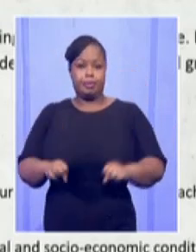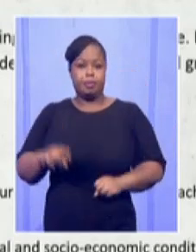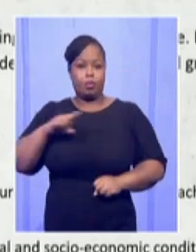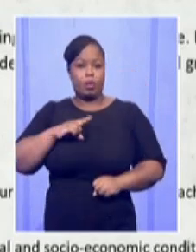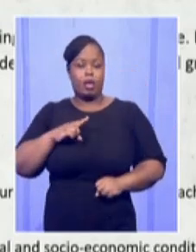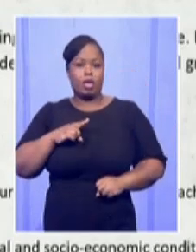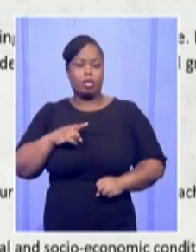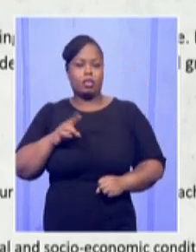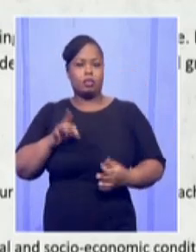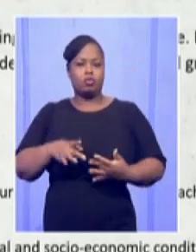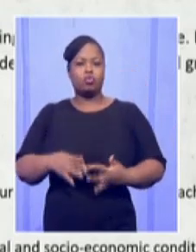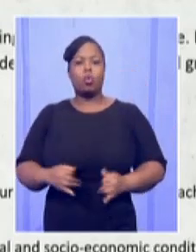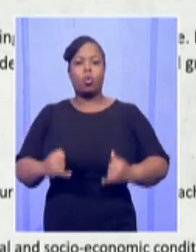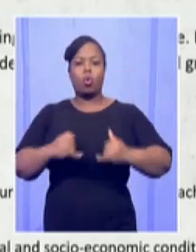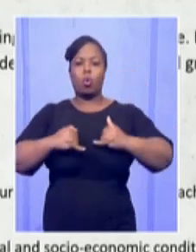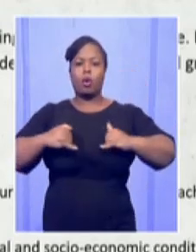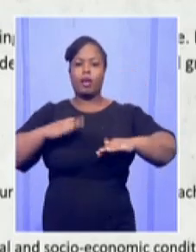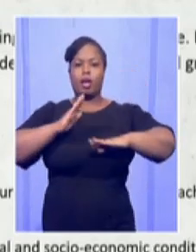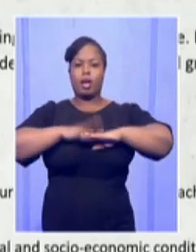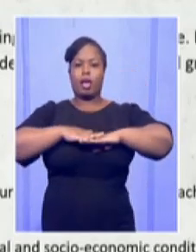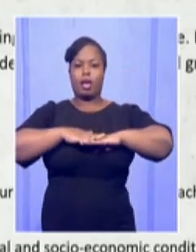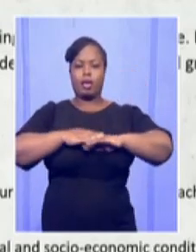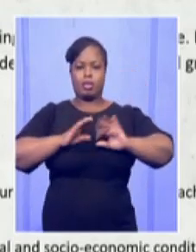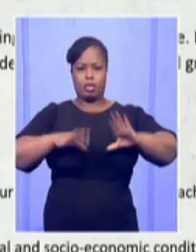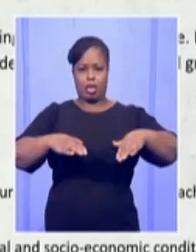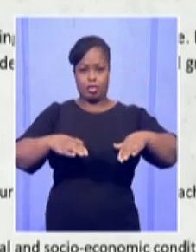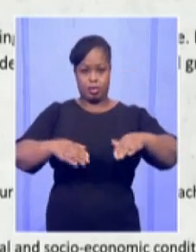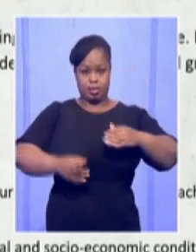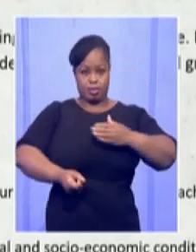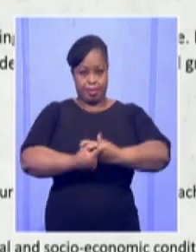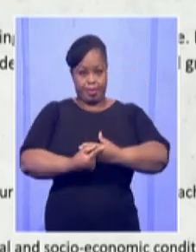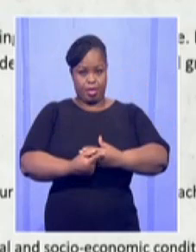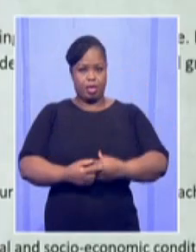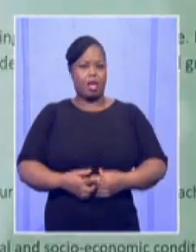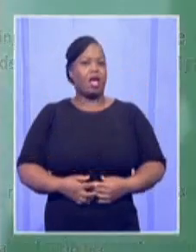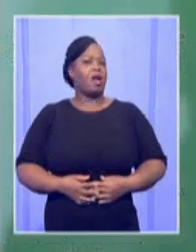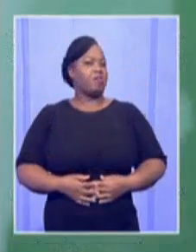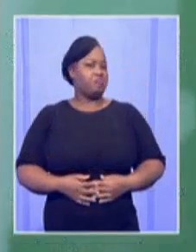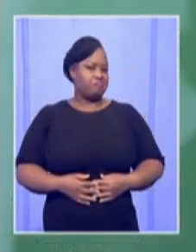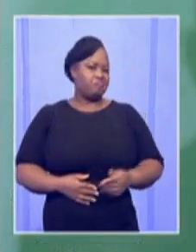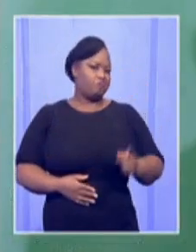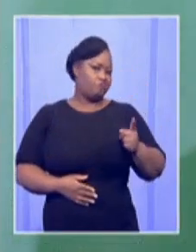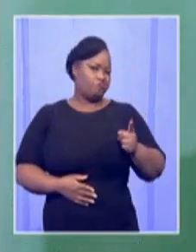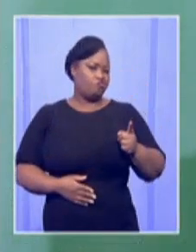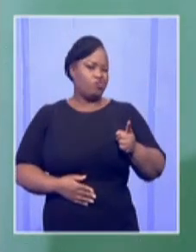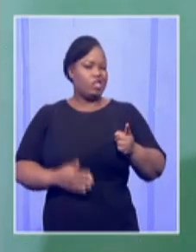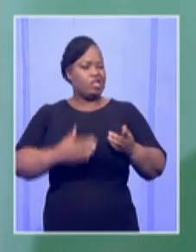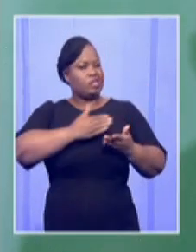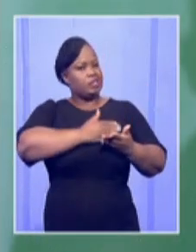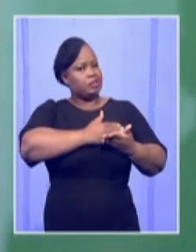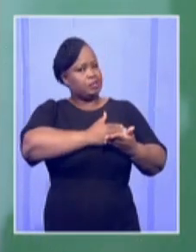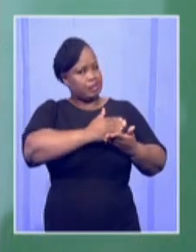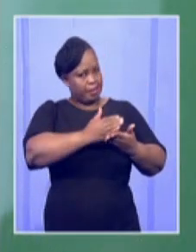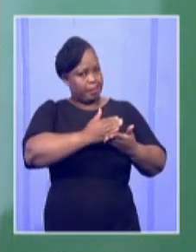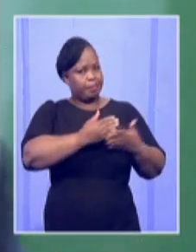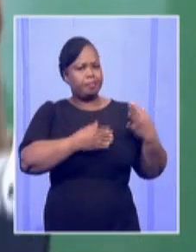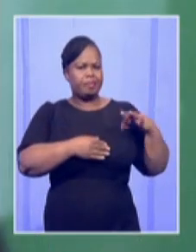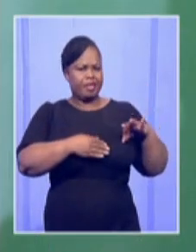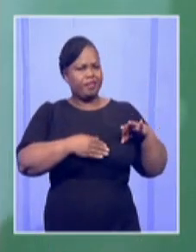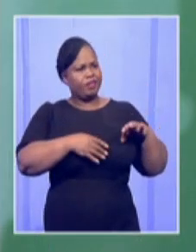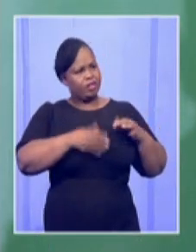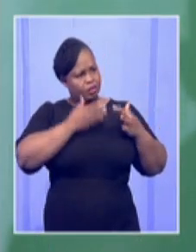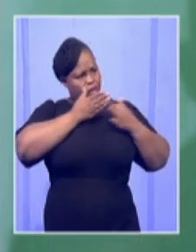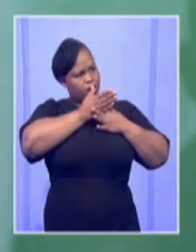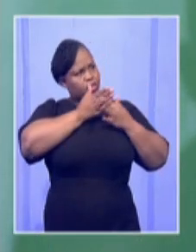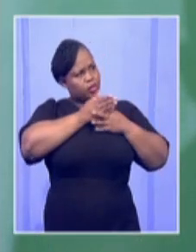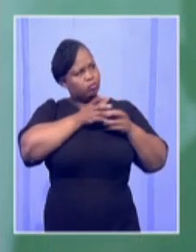of hybrid or online classes came through, it was only a few in the